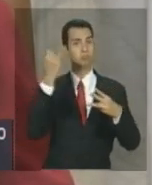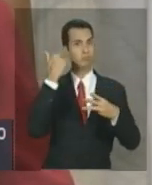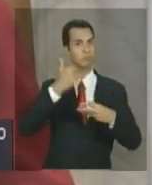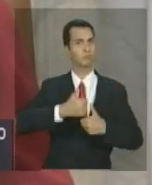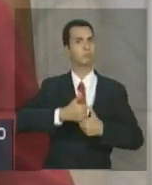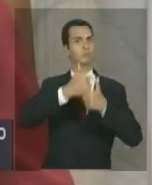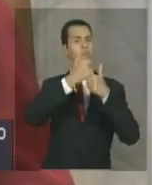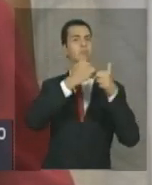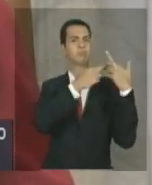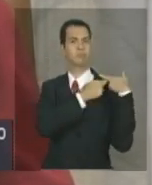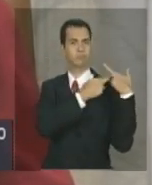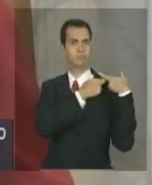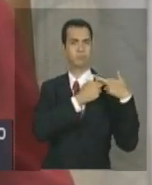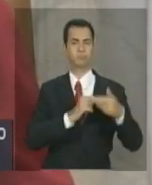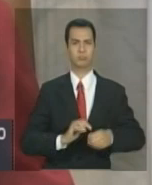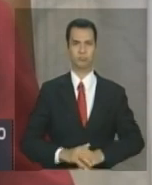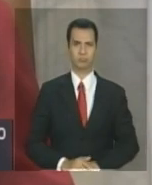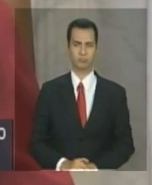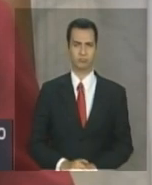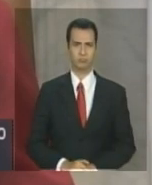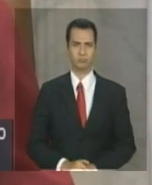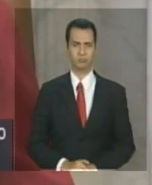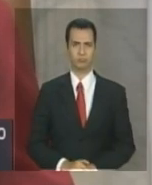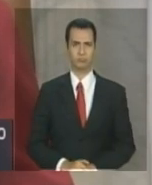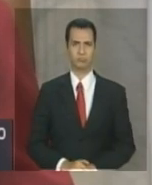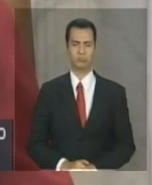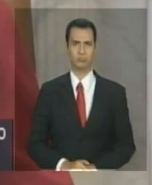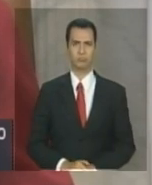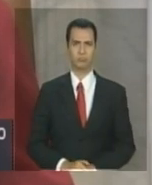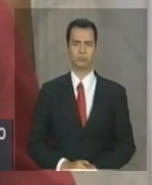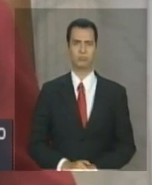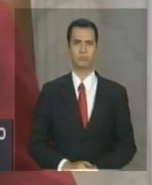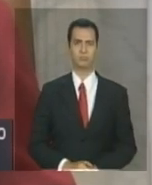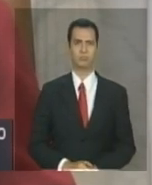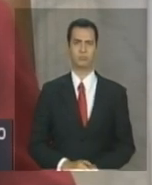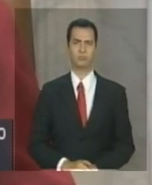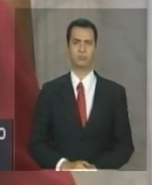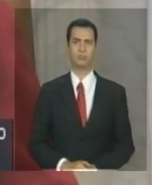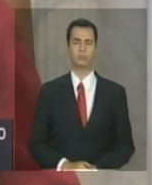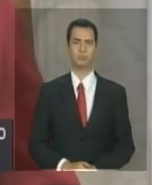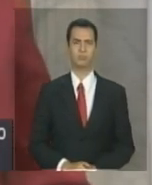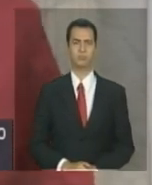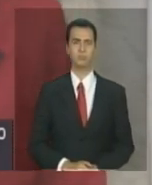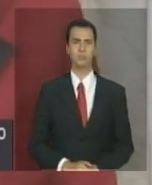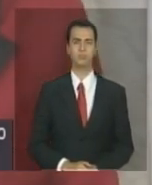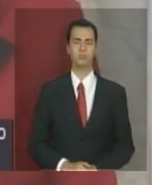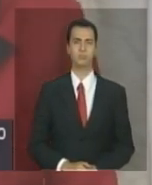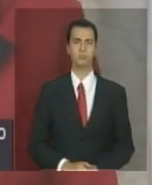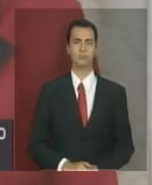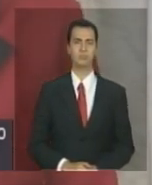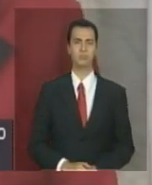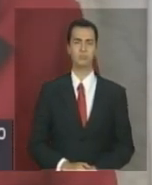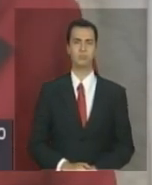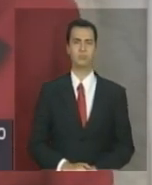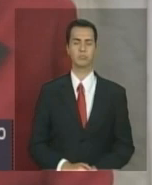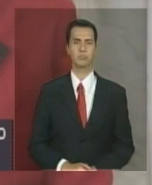communities, the members of academia and governments have a high profile role to perform. E aí é importante